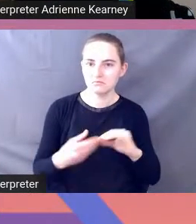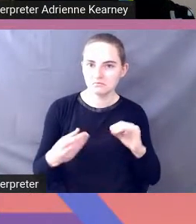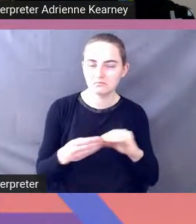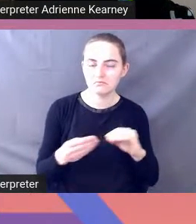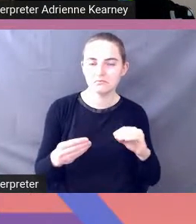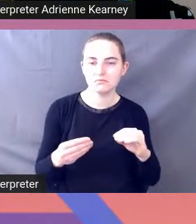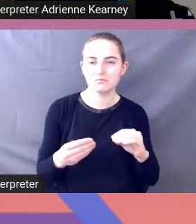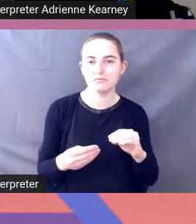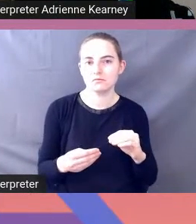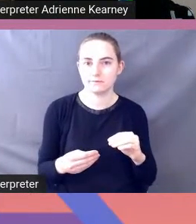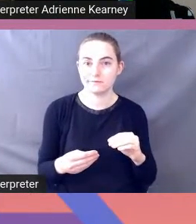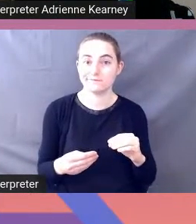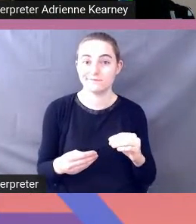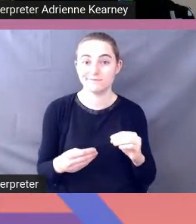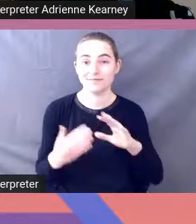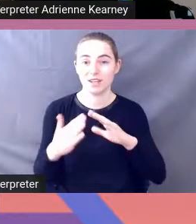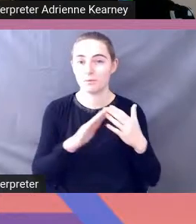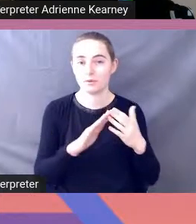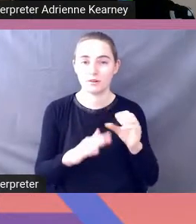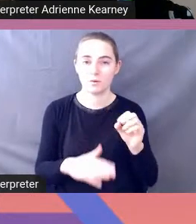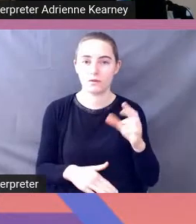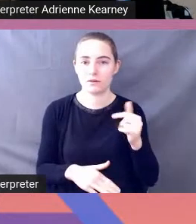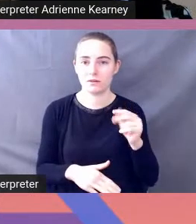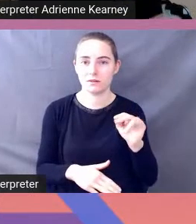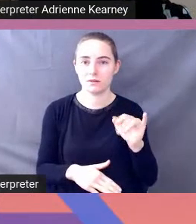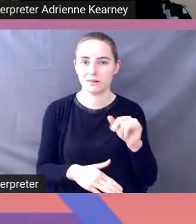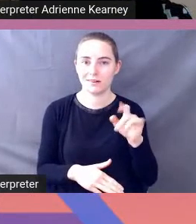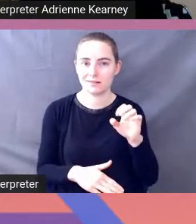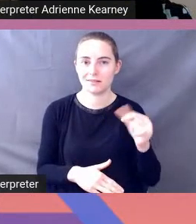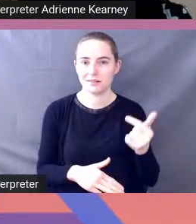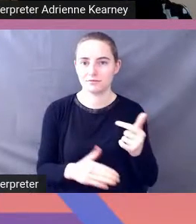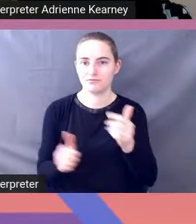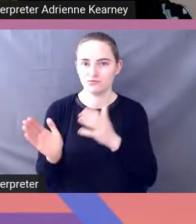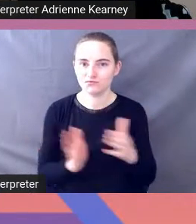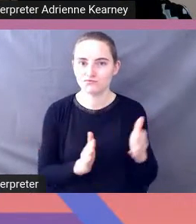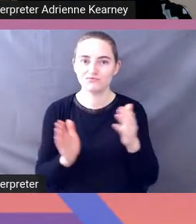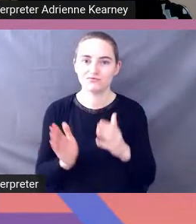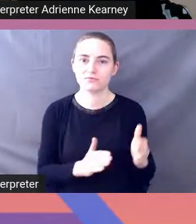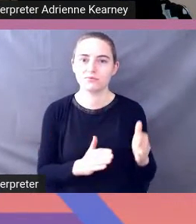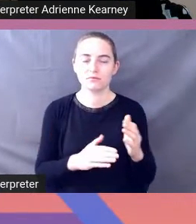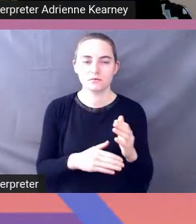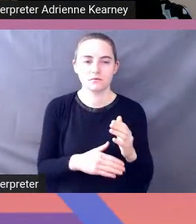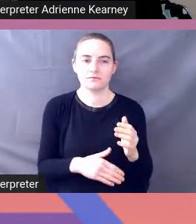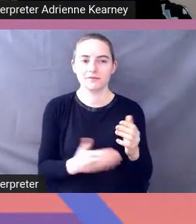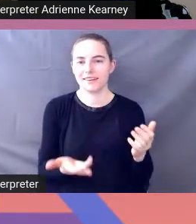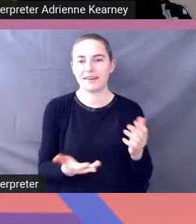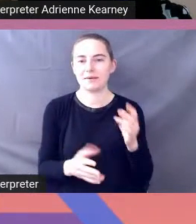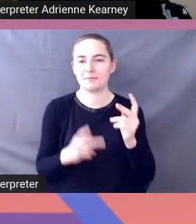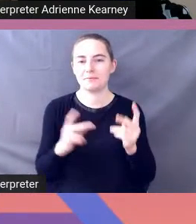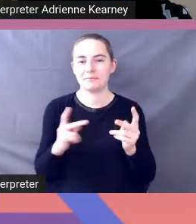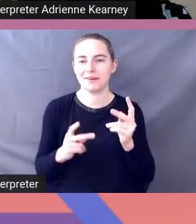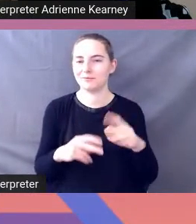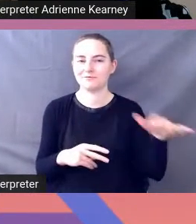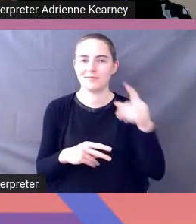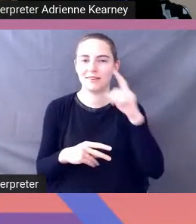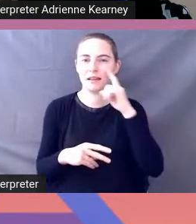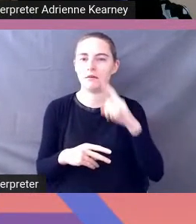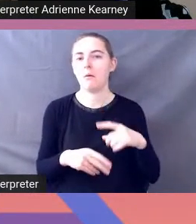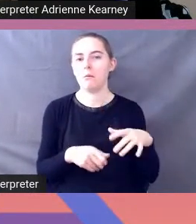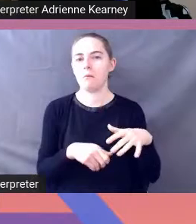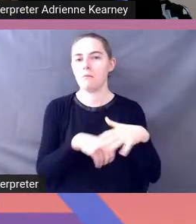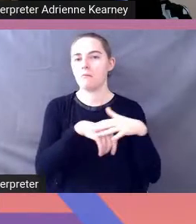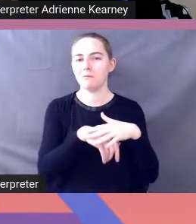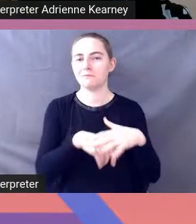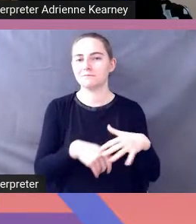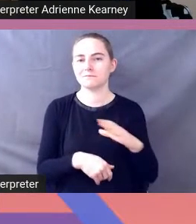to think that it's enough to just bring queer women on board, when that's really just the beginning of it. And like, I think it